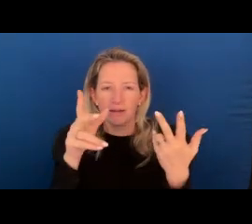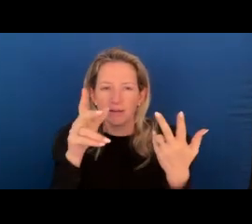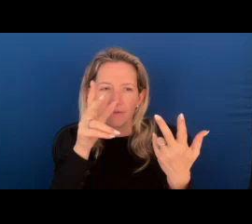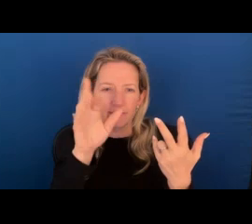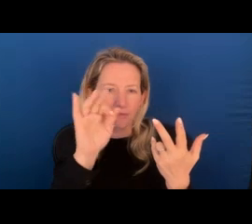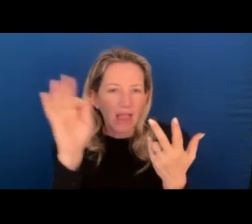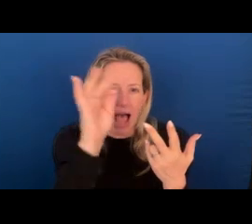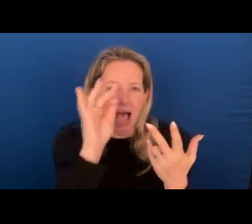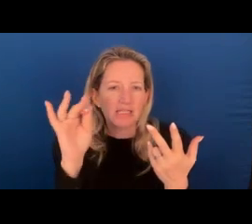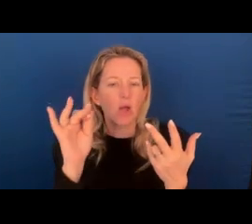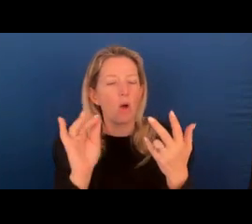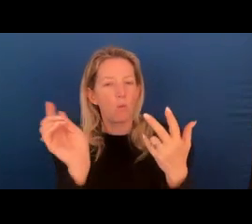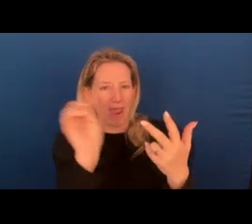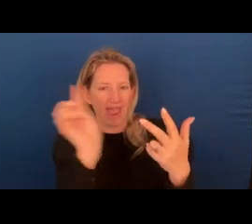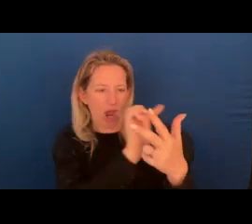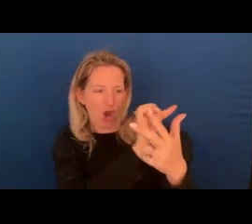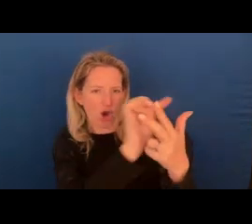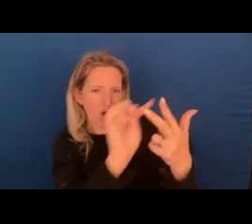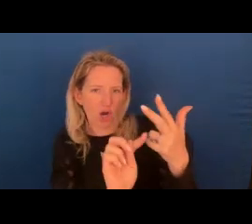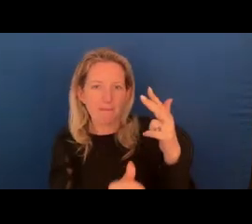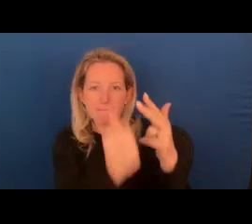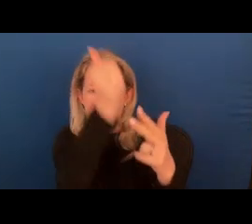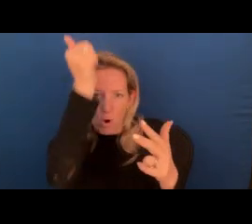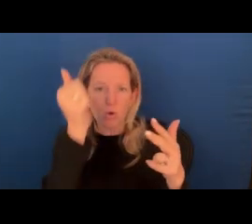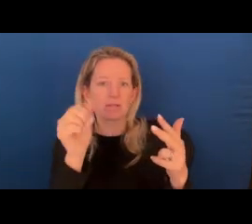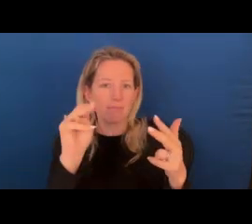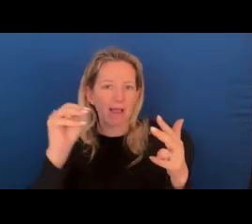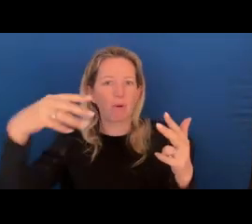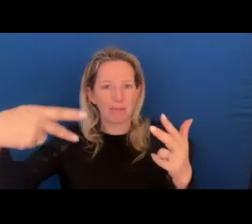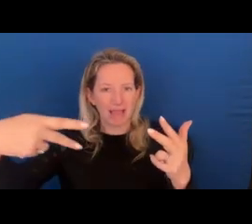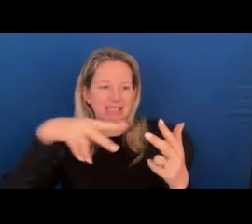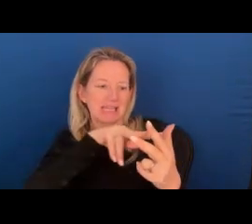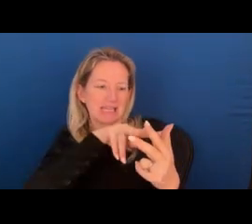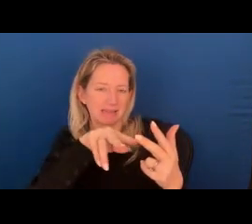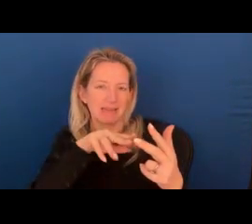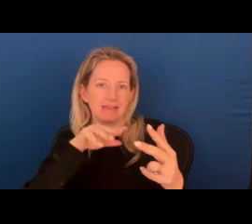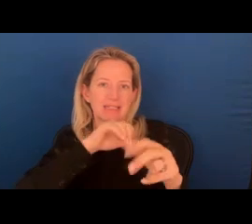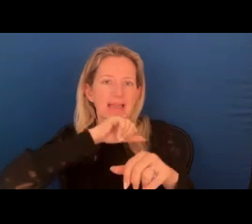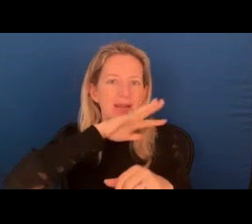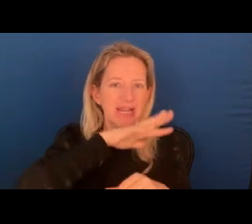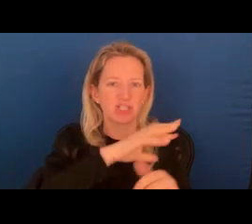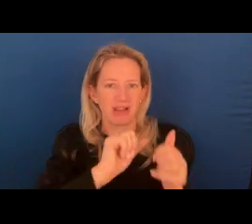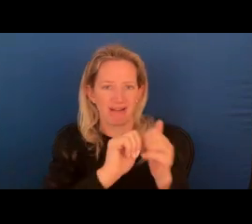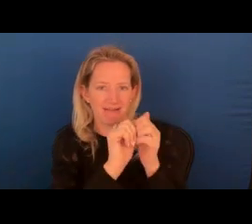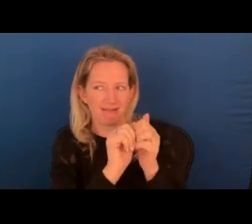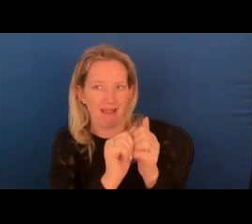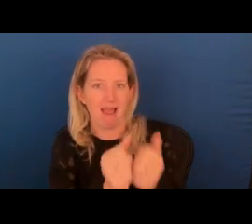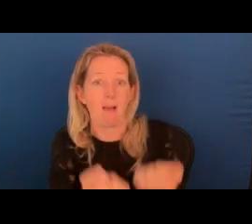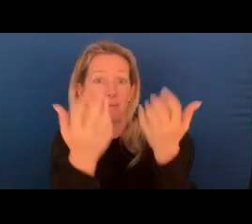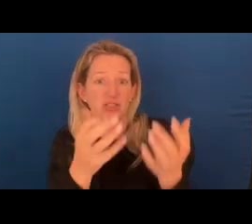most microplastic contamination, and how much of that is getting into the water? That's what we're looking at.